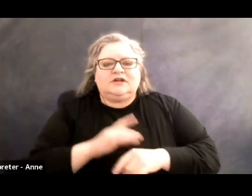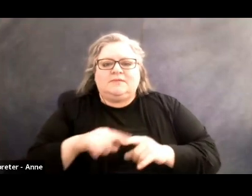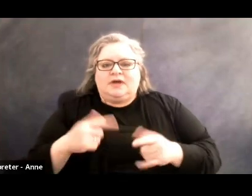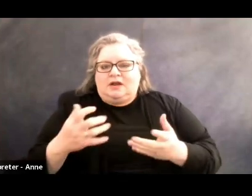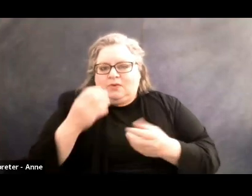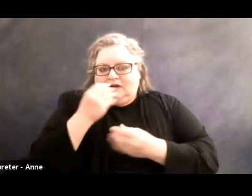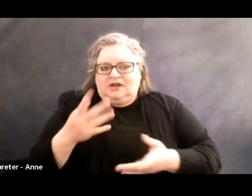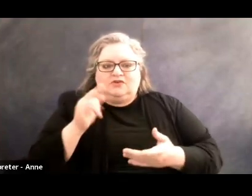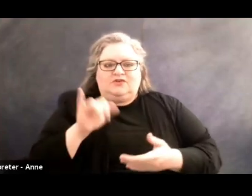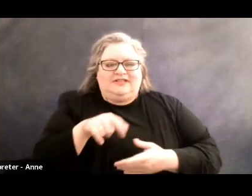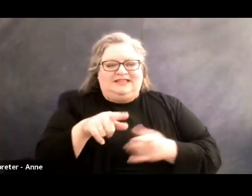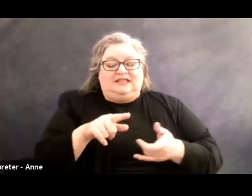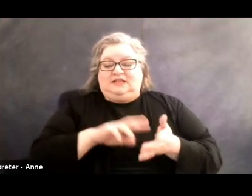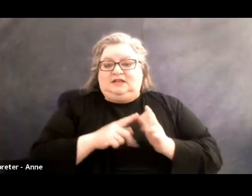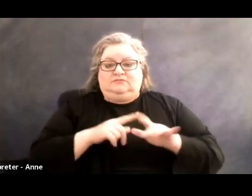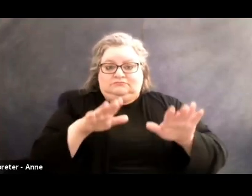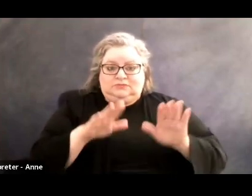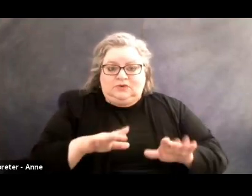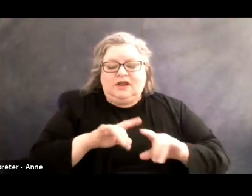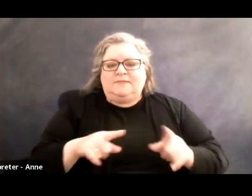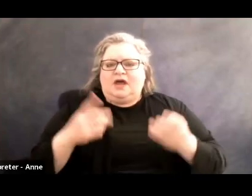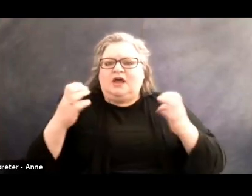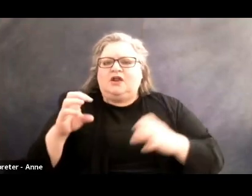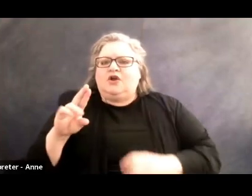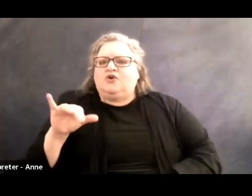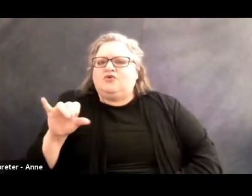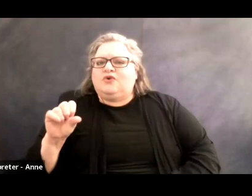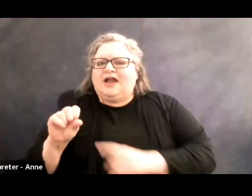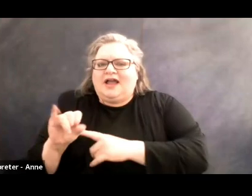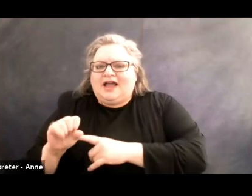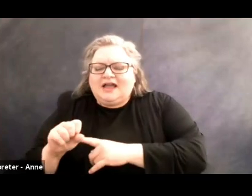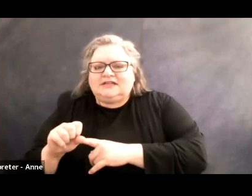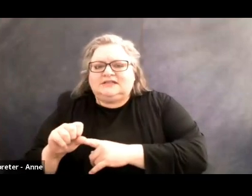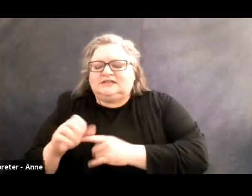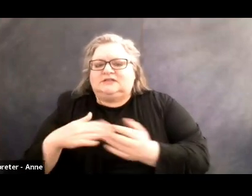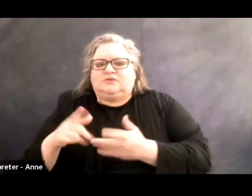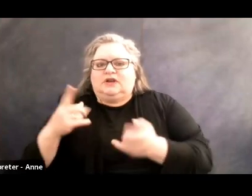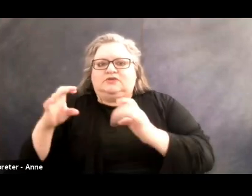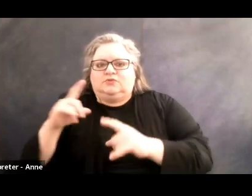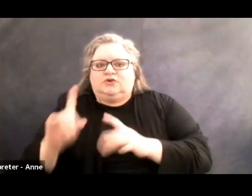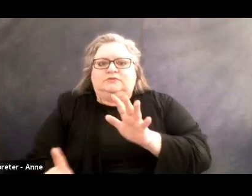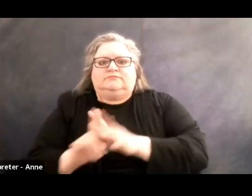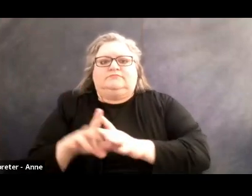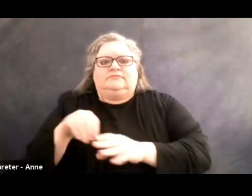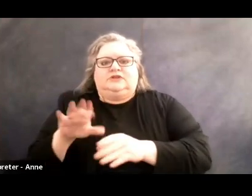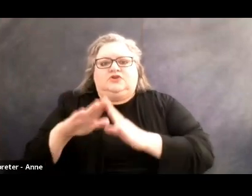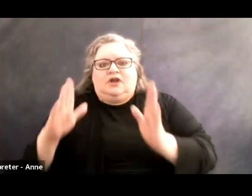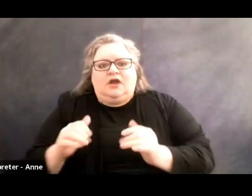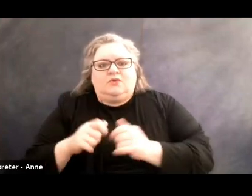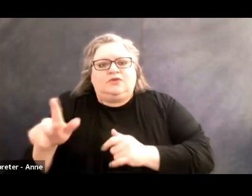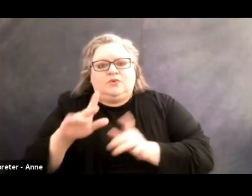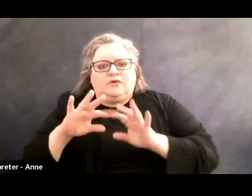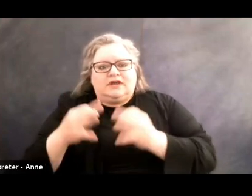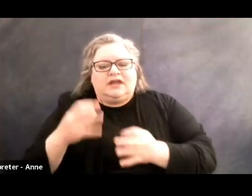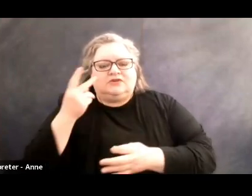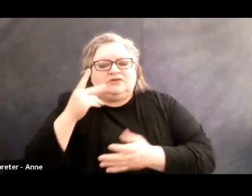you. This definition is great, but a crisis is what a crisis is at your house and with your family. And you see there are